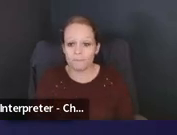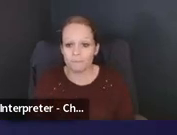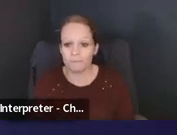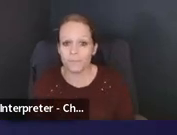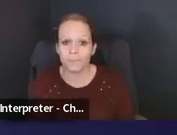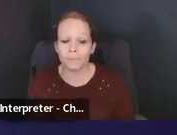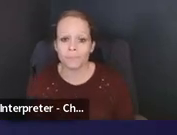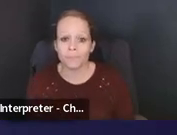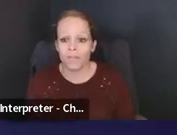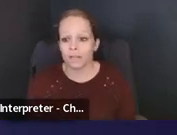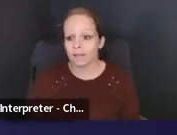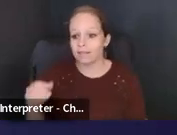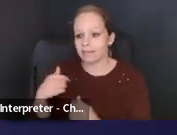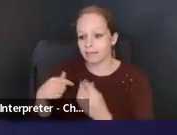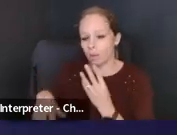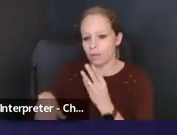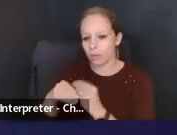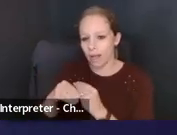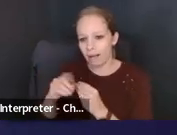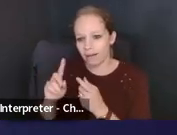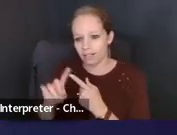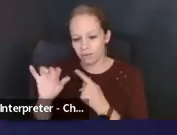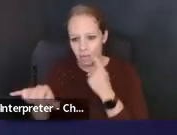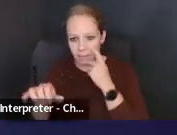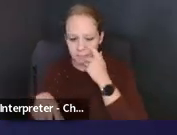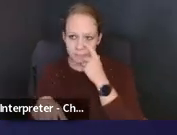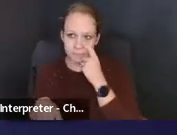know, to piggyback off that, Phil, just really quickly,